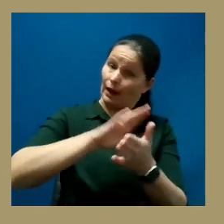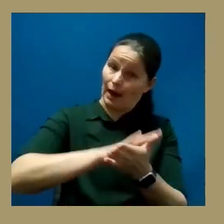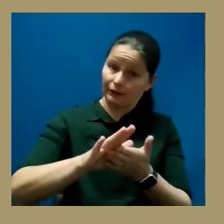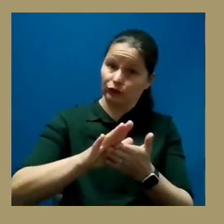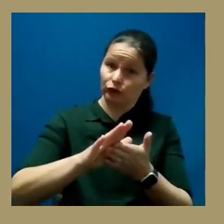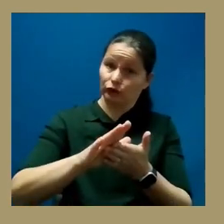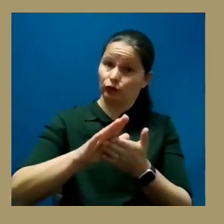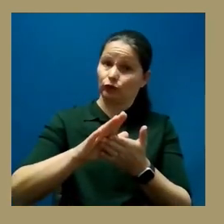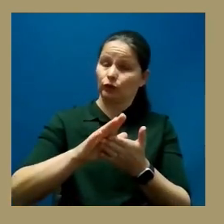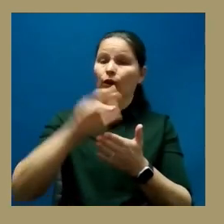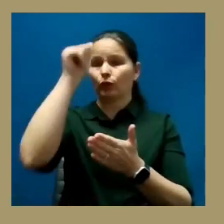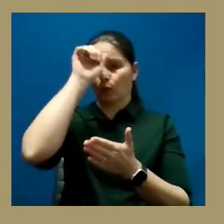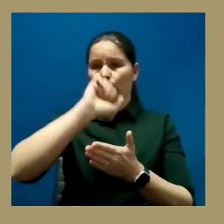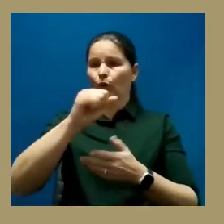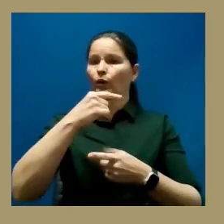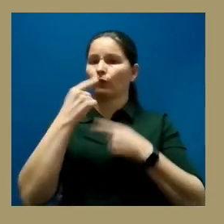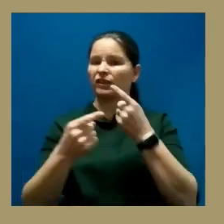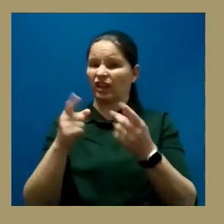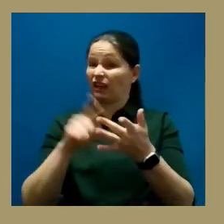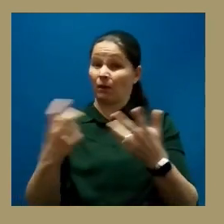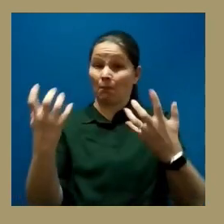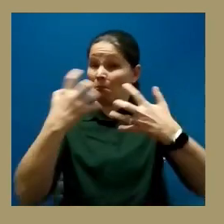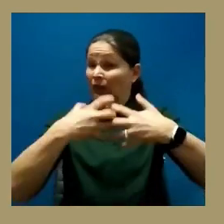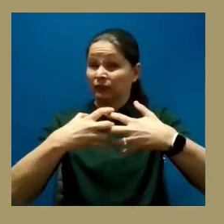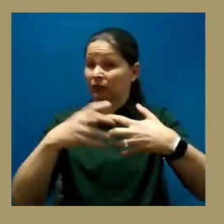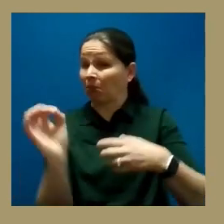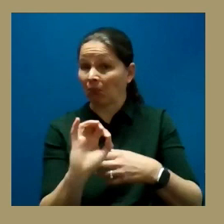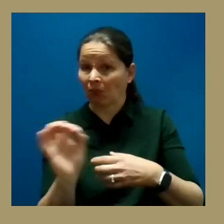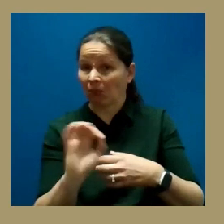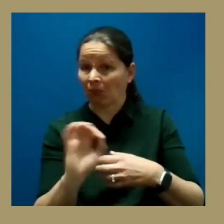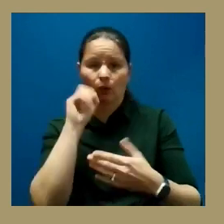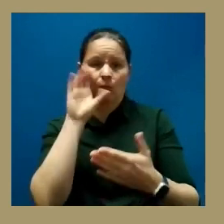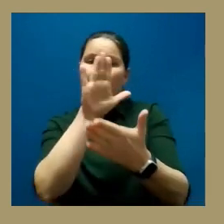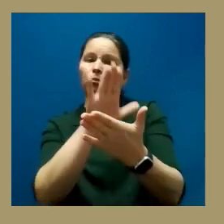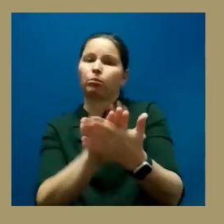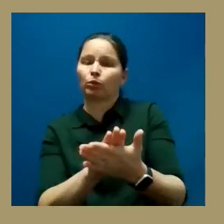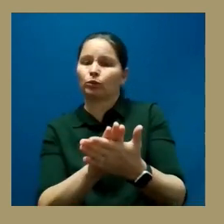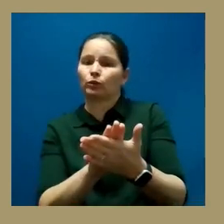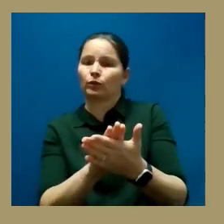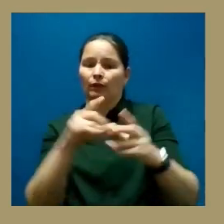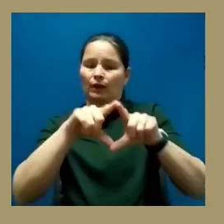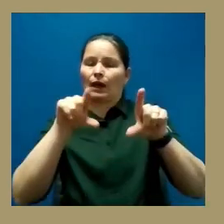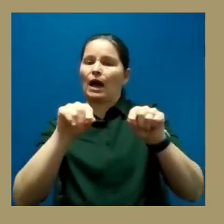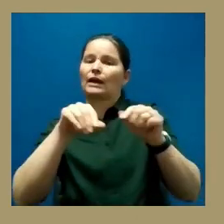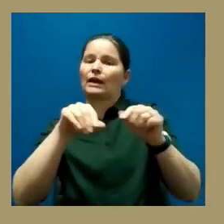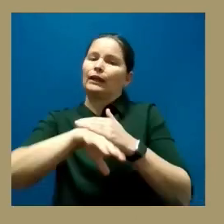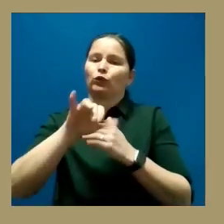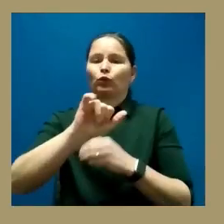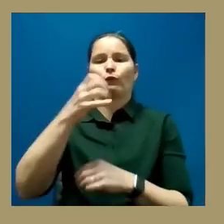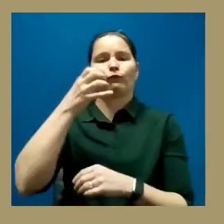overview, if the details do not match, it simply won't add the record or add the digital card to the wallet. So that is